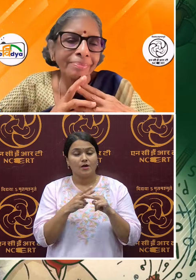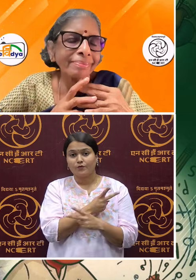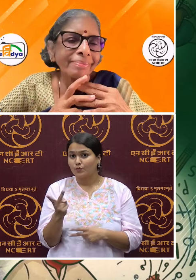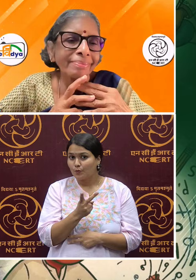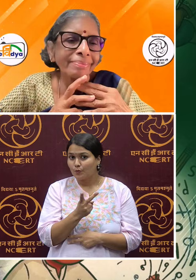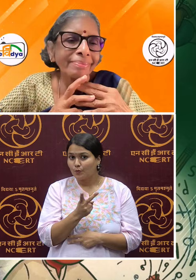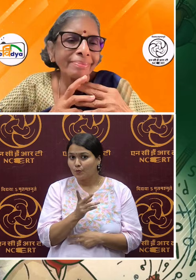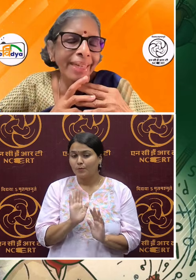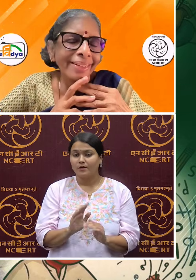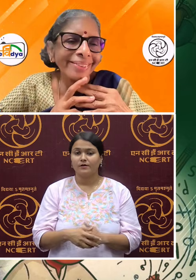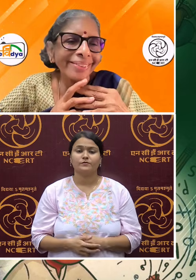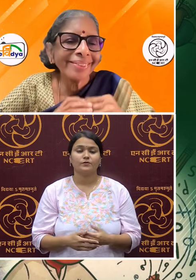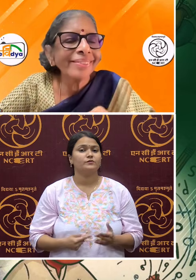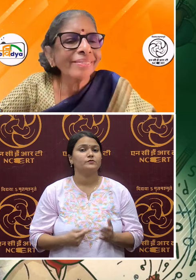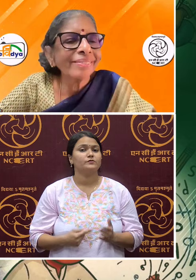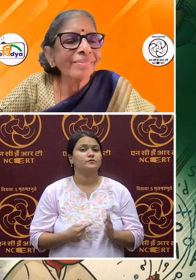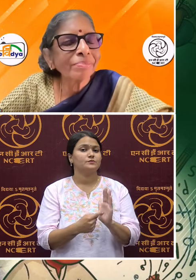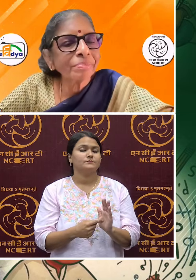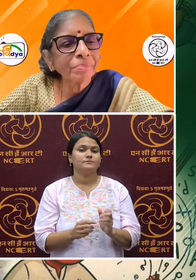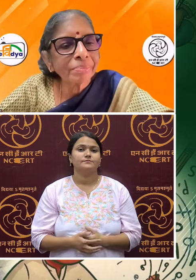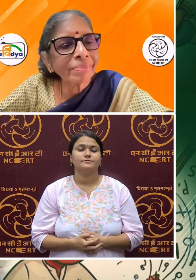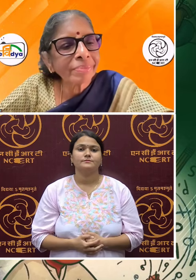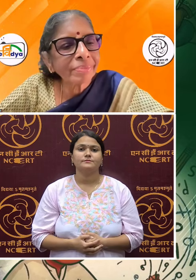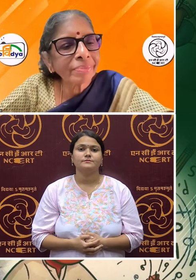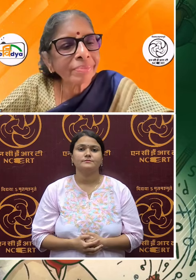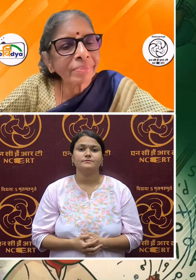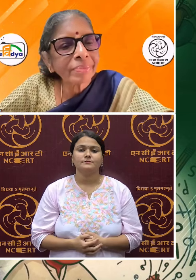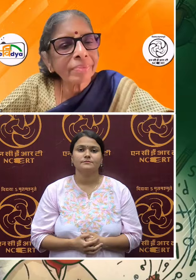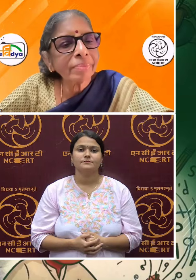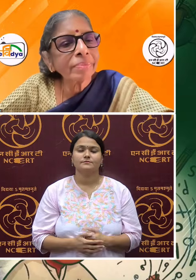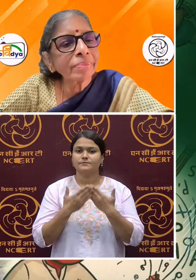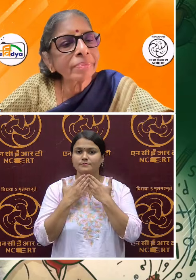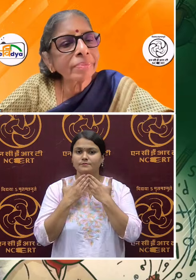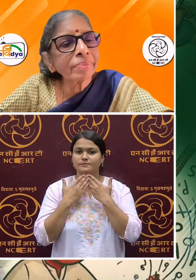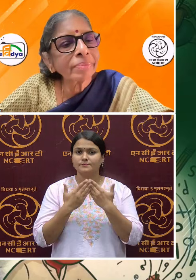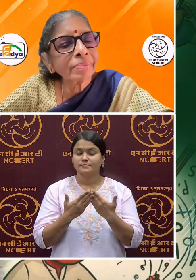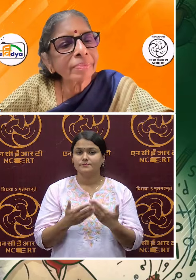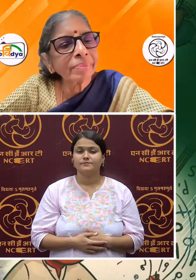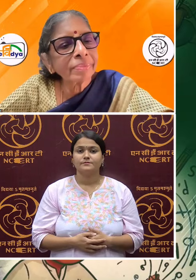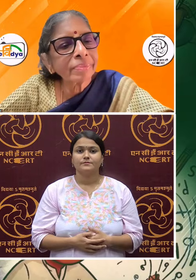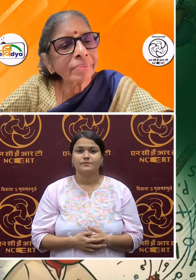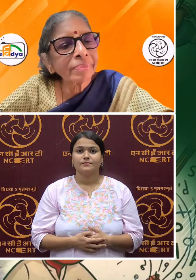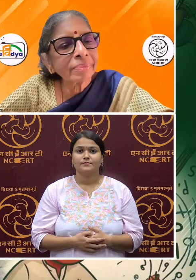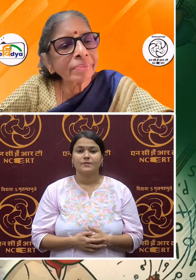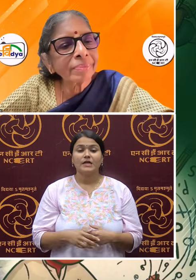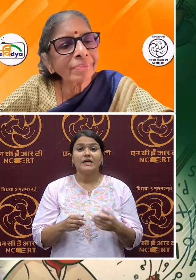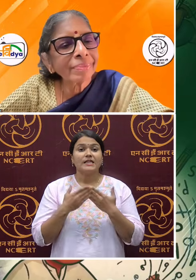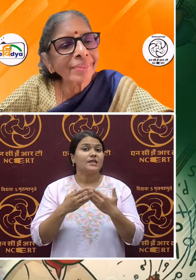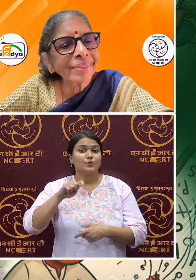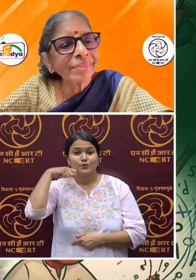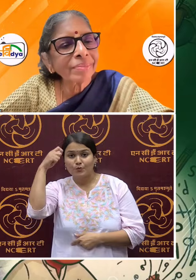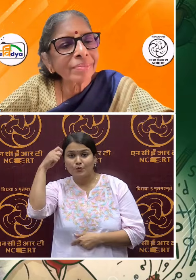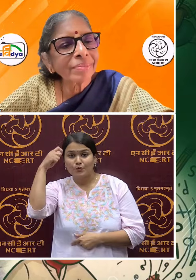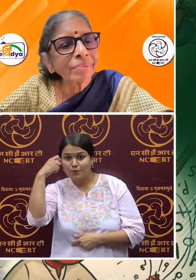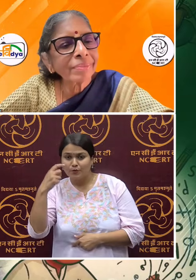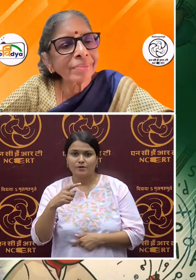hand. That's right, Yeah. ma'am. So well explained. Or thankful, we're thankful to our movies. There's a very